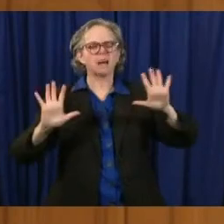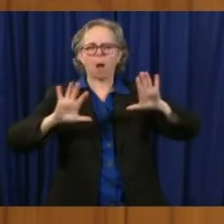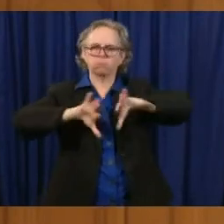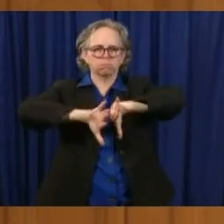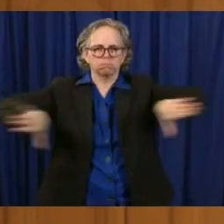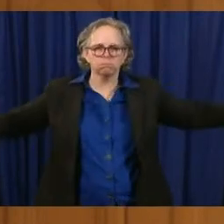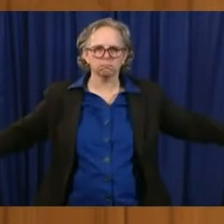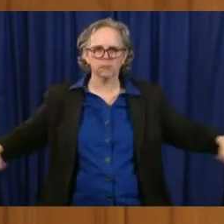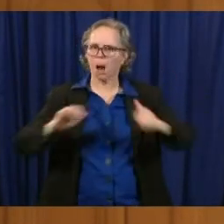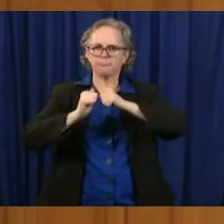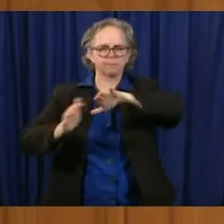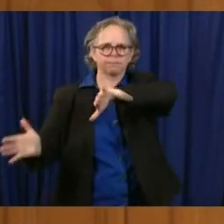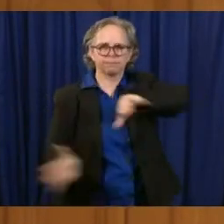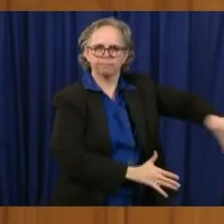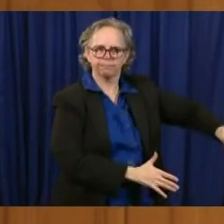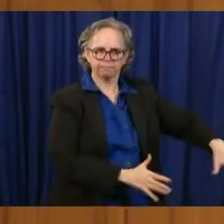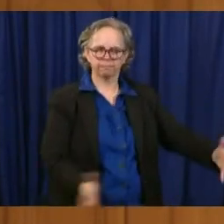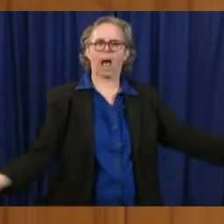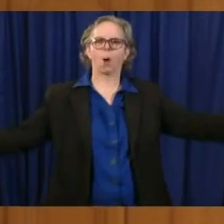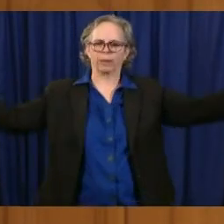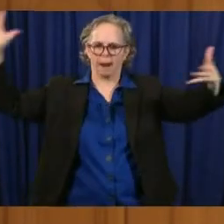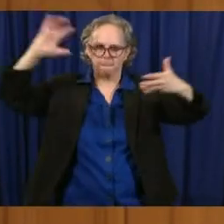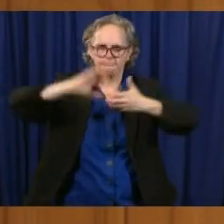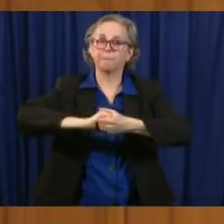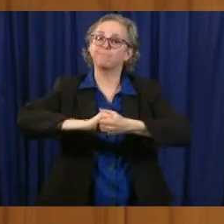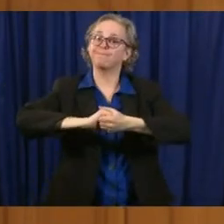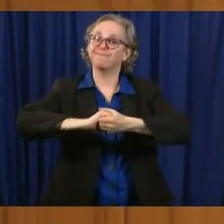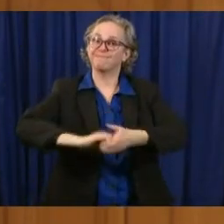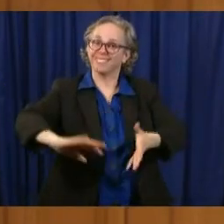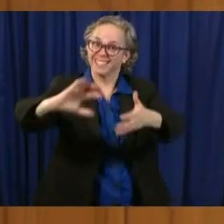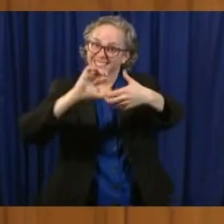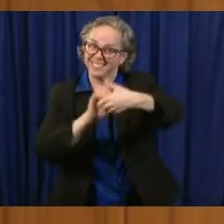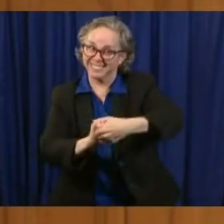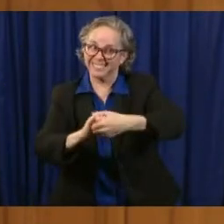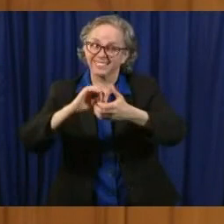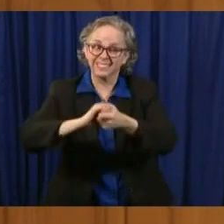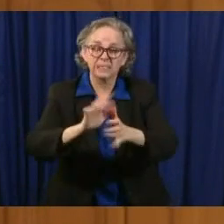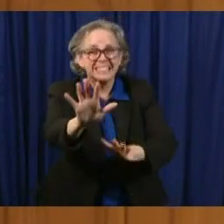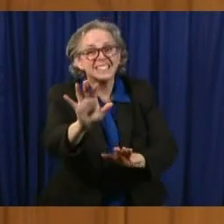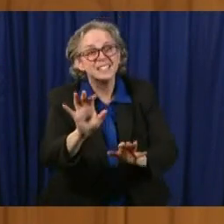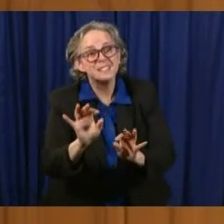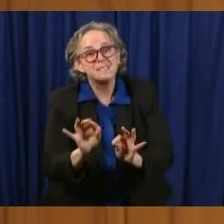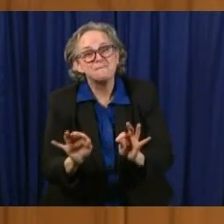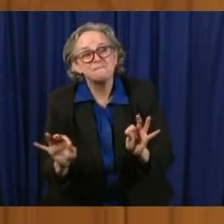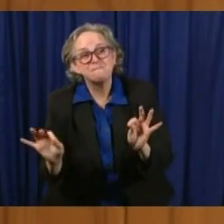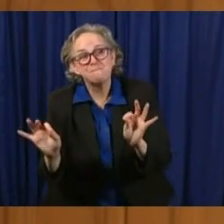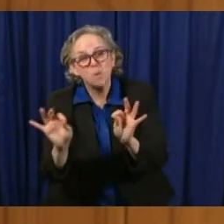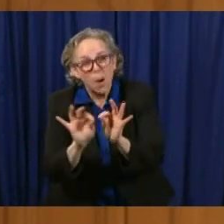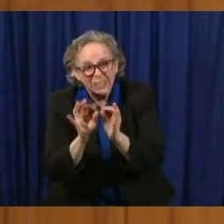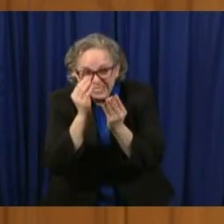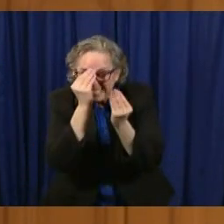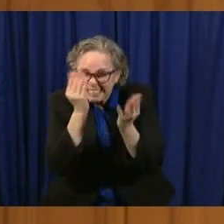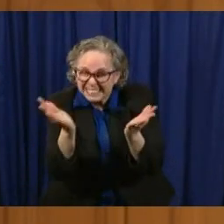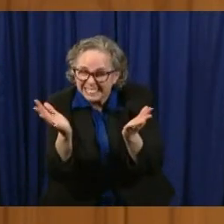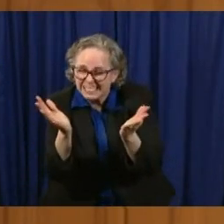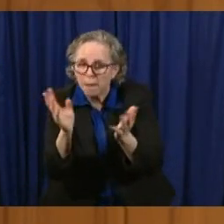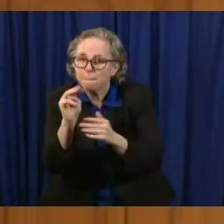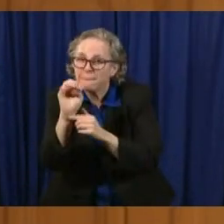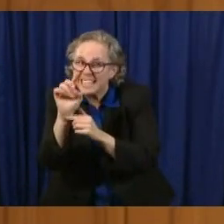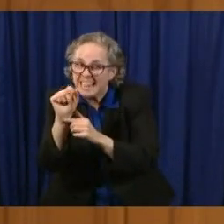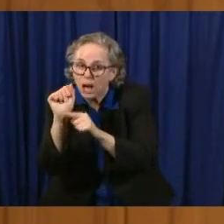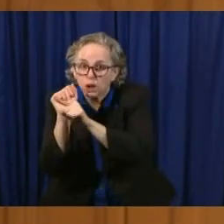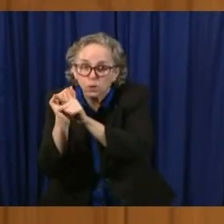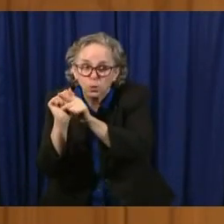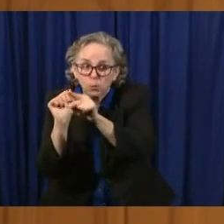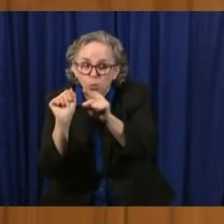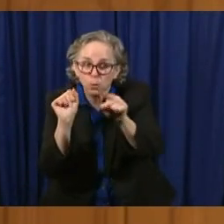they can. But I want you to know it's very important, especially to the media. You know, when a nursing home has an outbreak, you